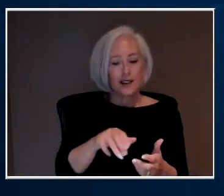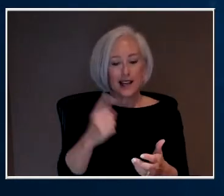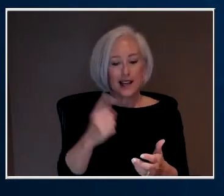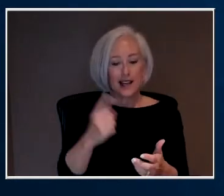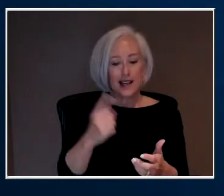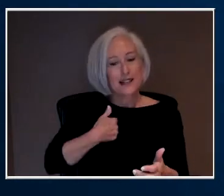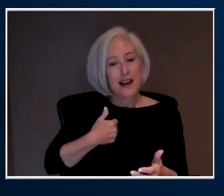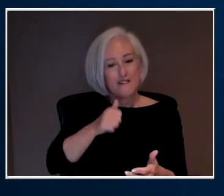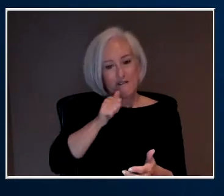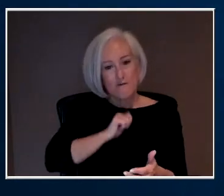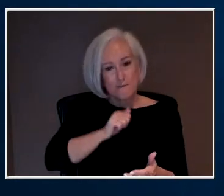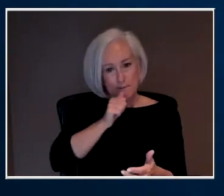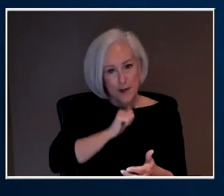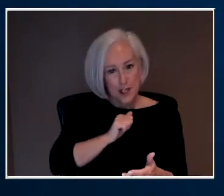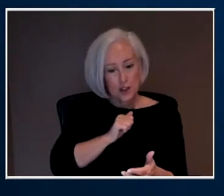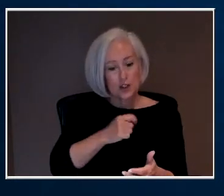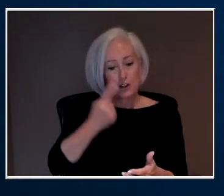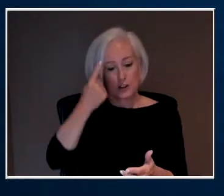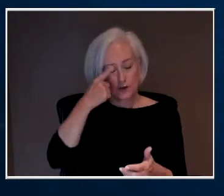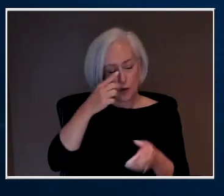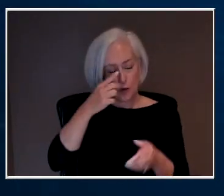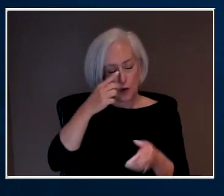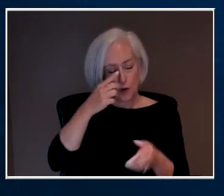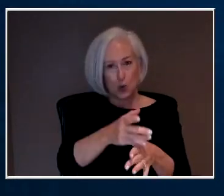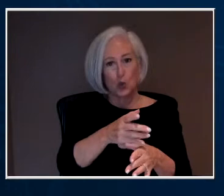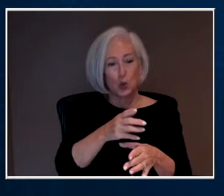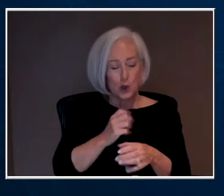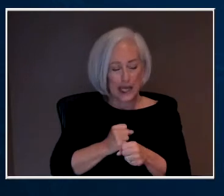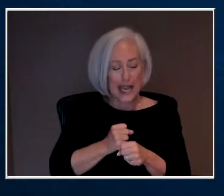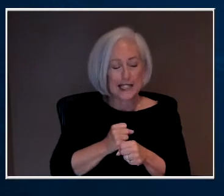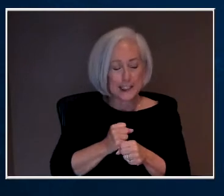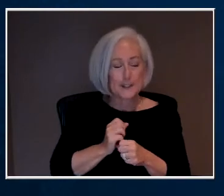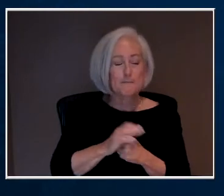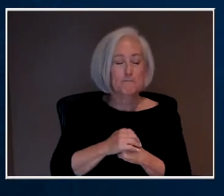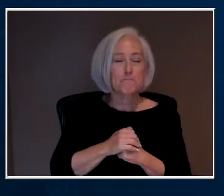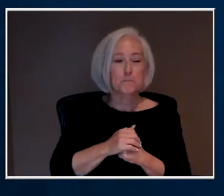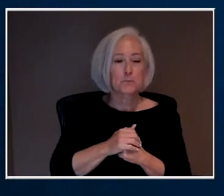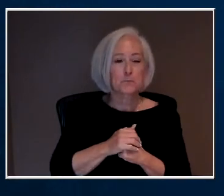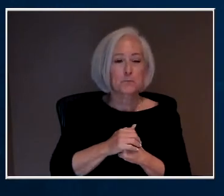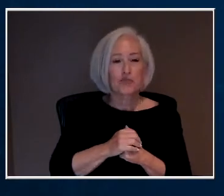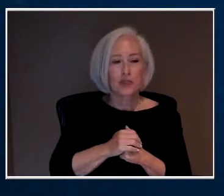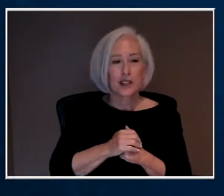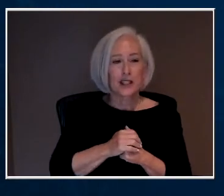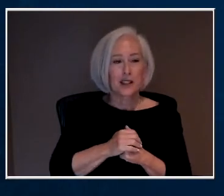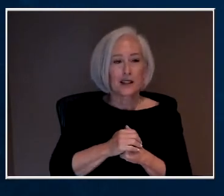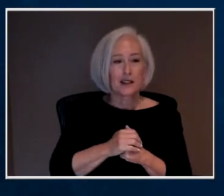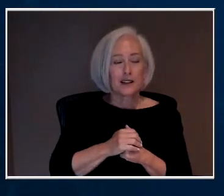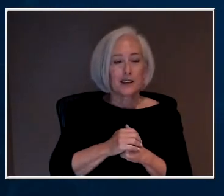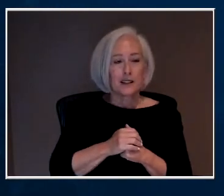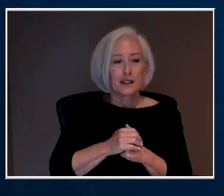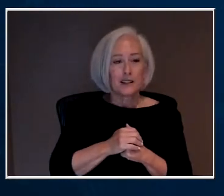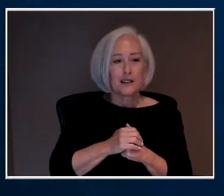patience on the person who's getting it, from the person who's getting it. So